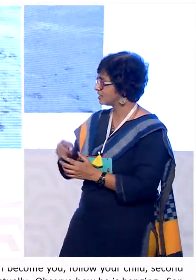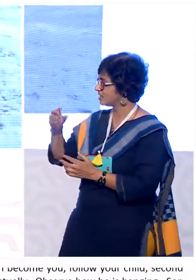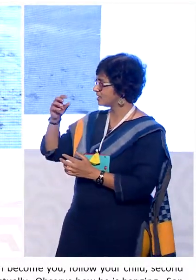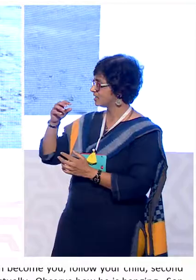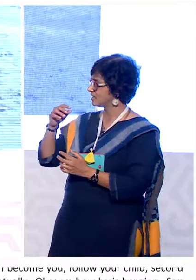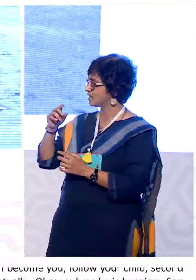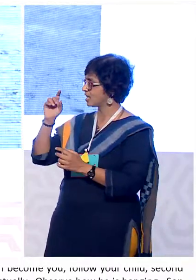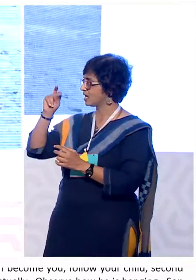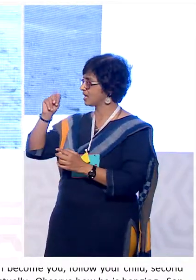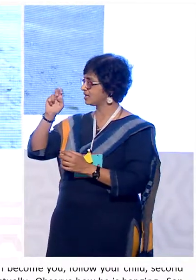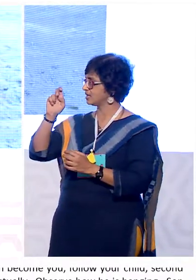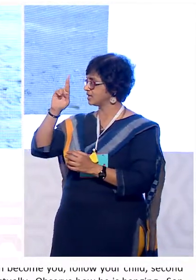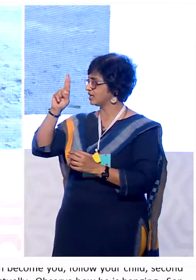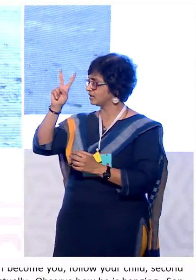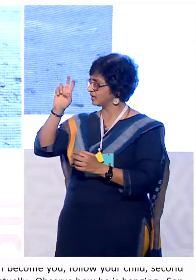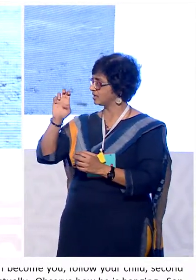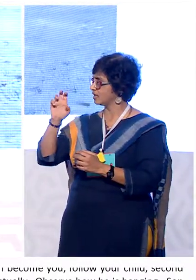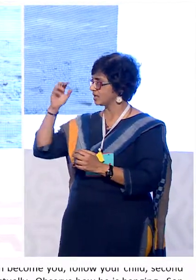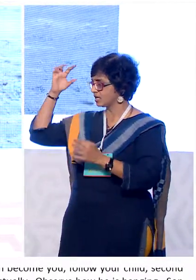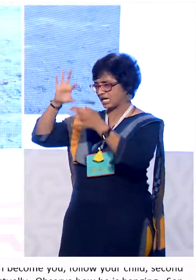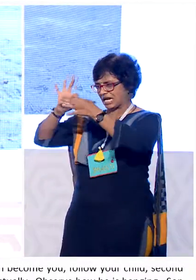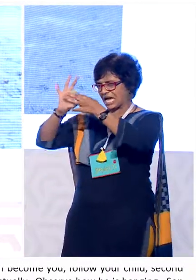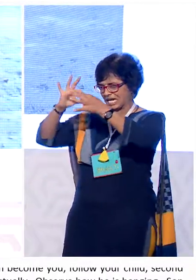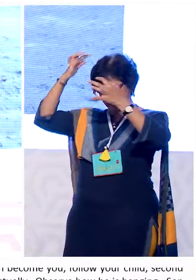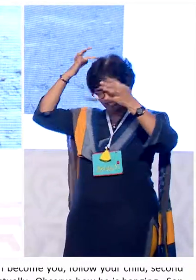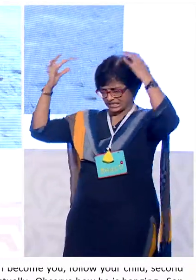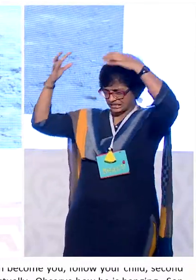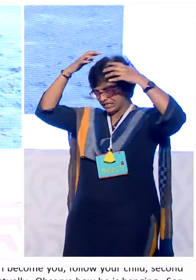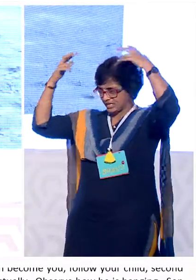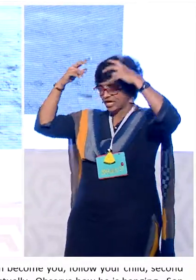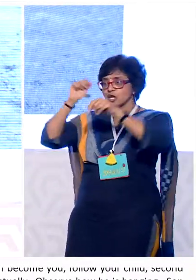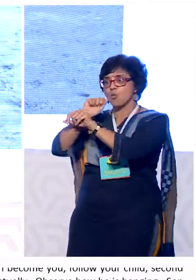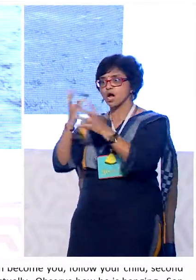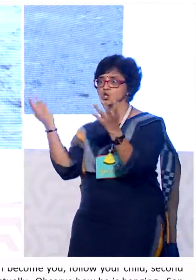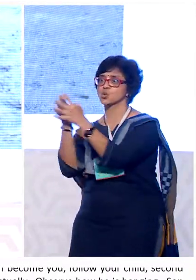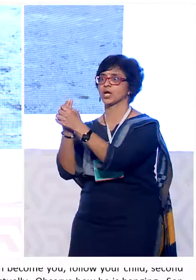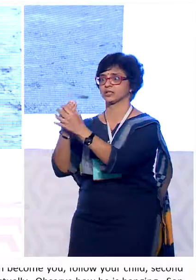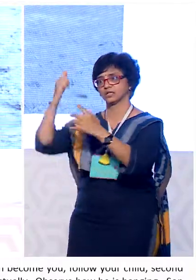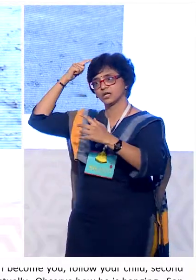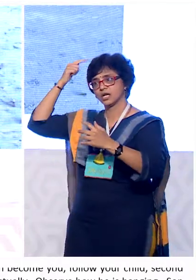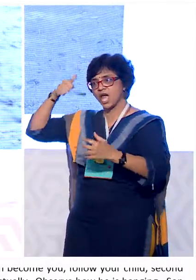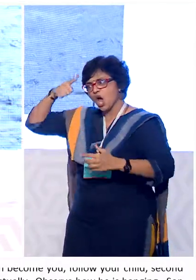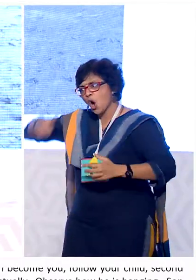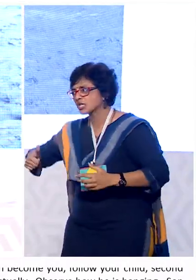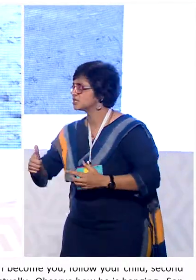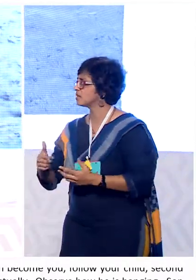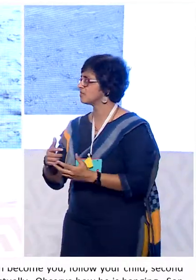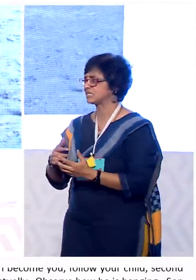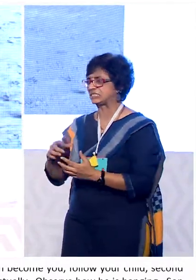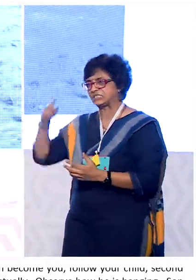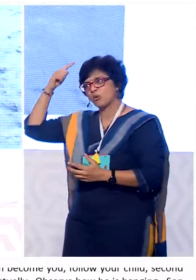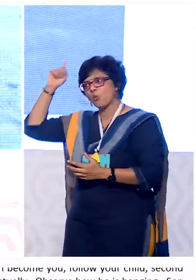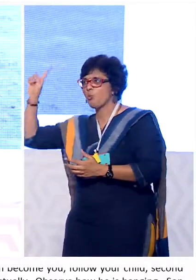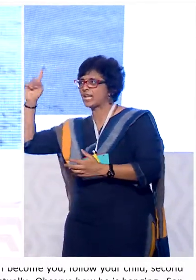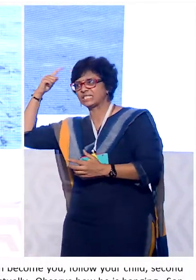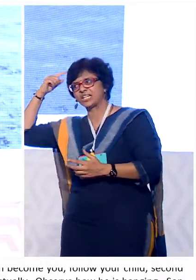and these neurons connect all the different parts of your brain and make them work together. People with autism sometimes lack Purkinje cells, it's